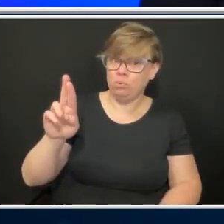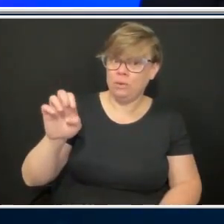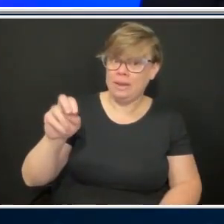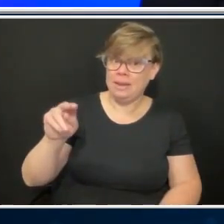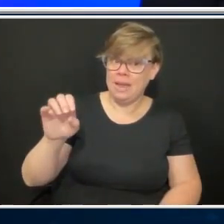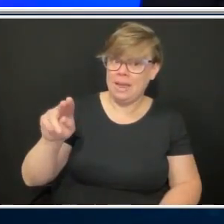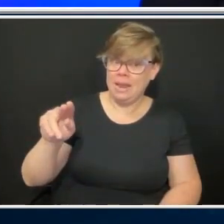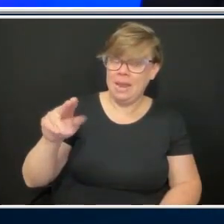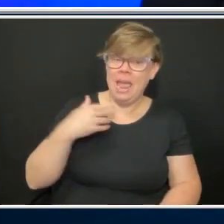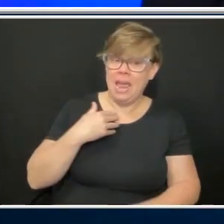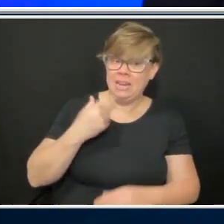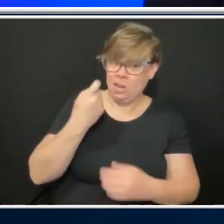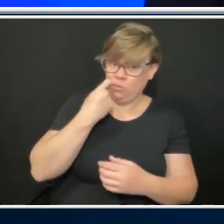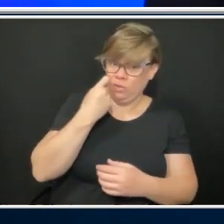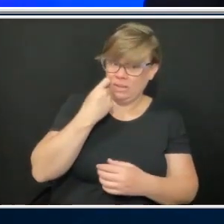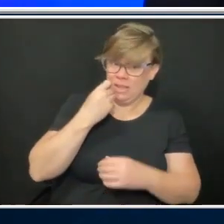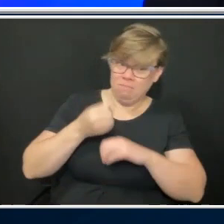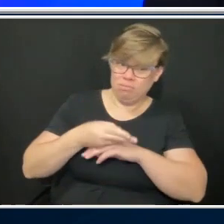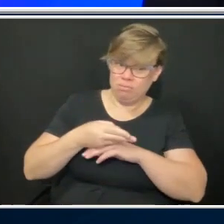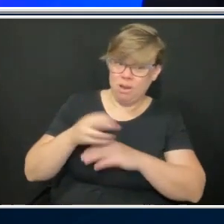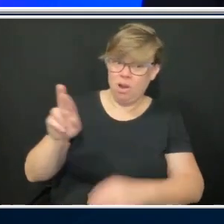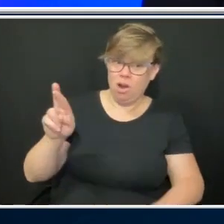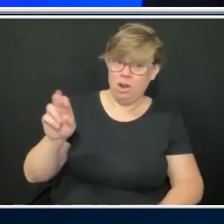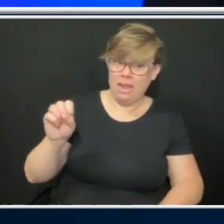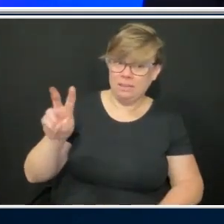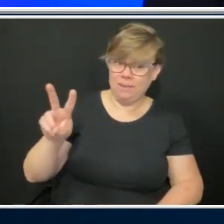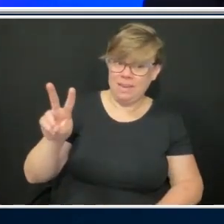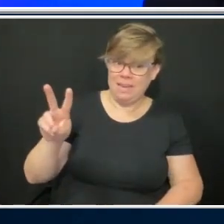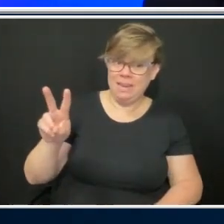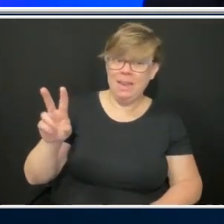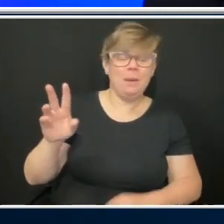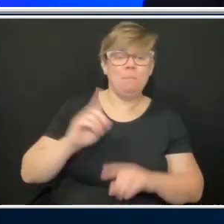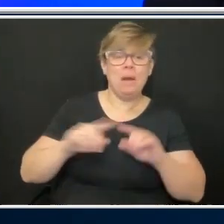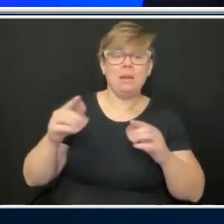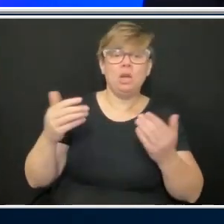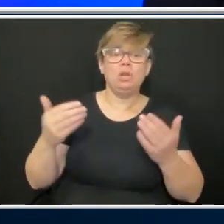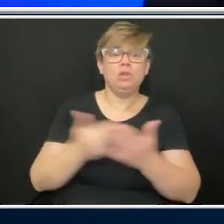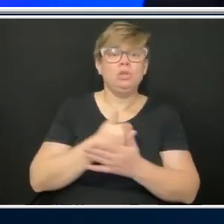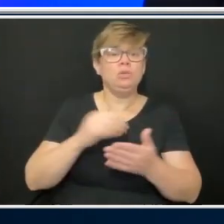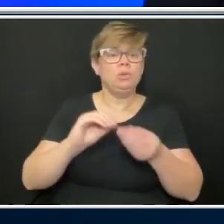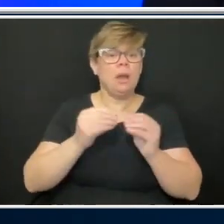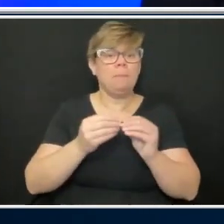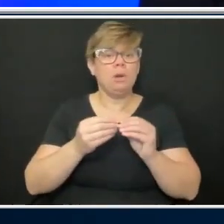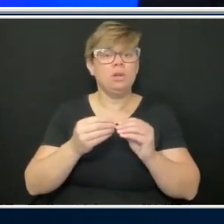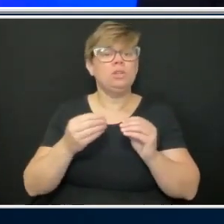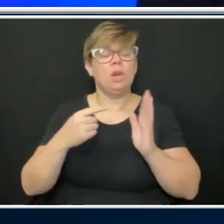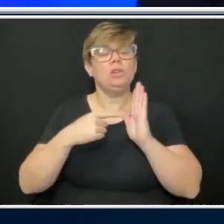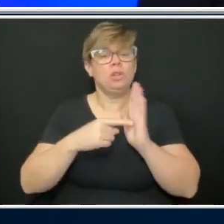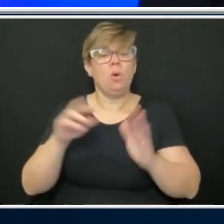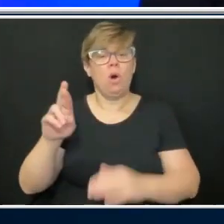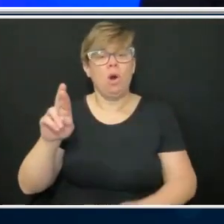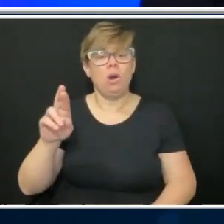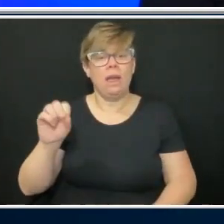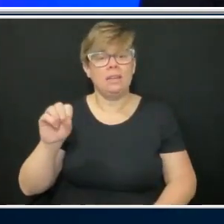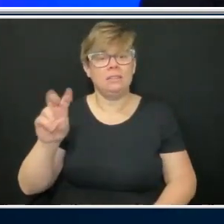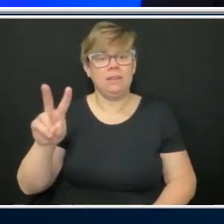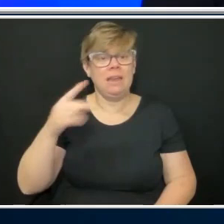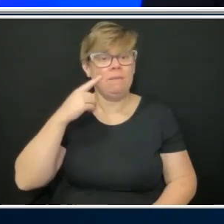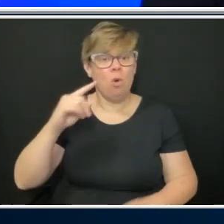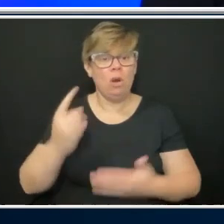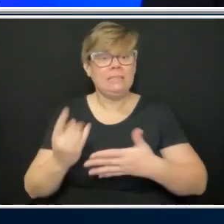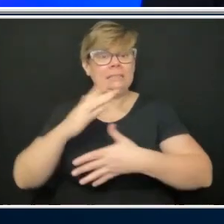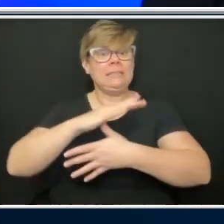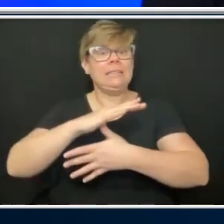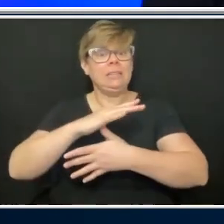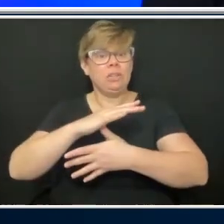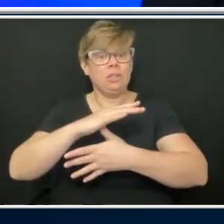himself in the hospital right now, should go home in a couple of days. But new numbers show RSV hospitalization rates for seniors. It's not just the young ones, it's the